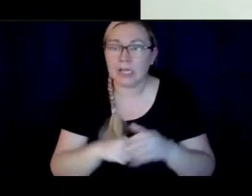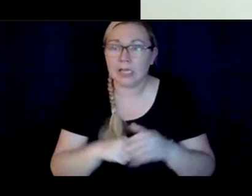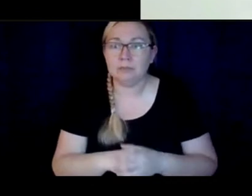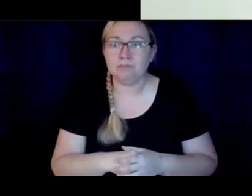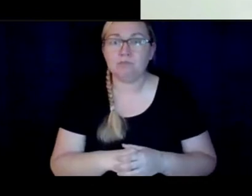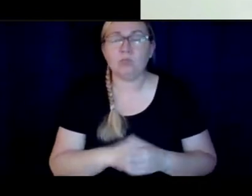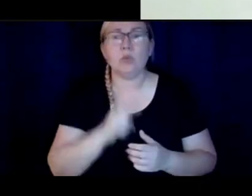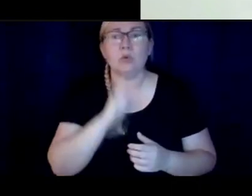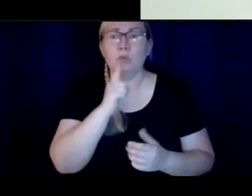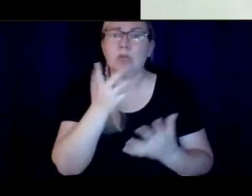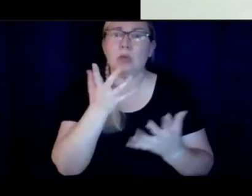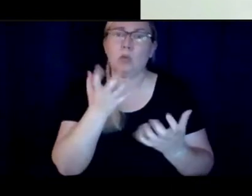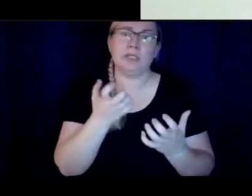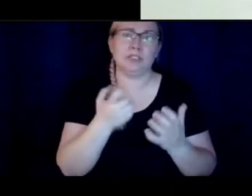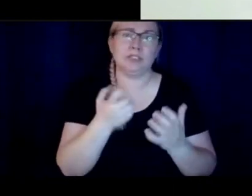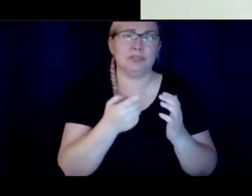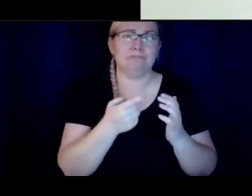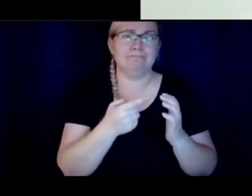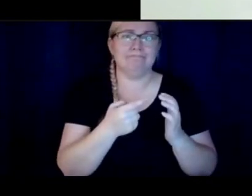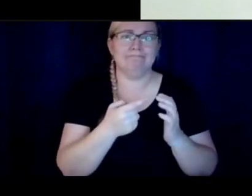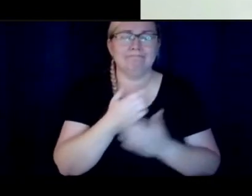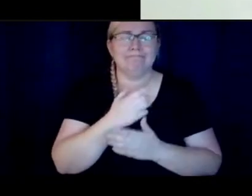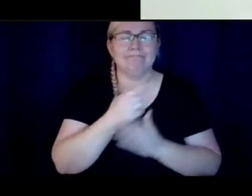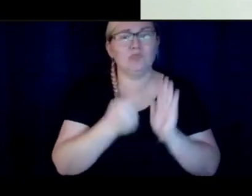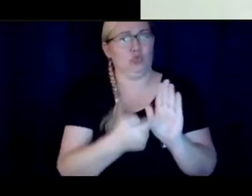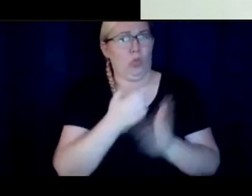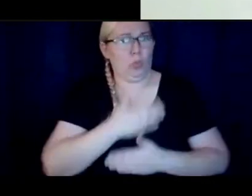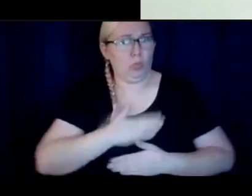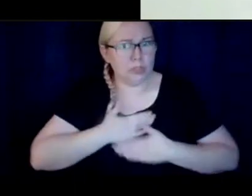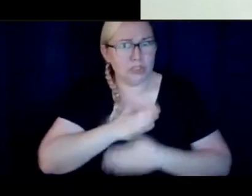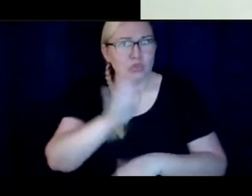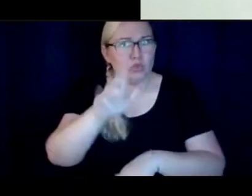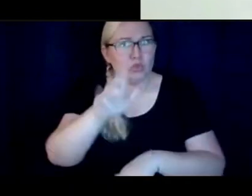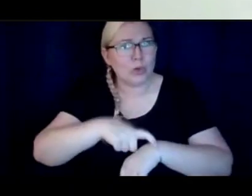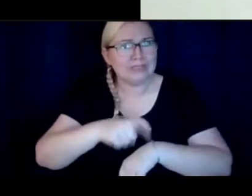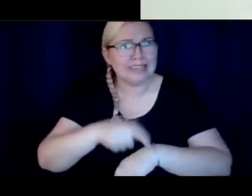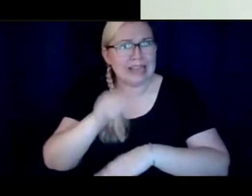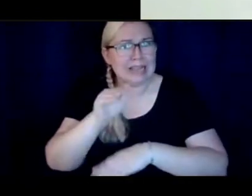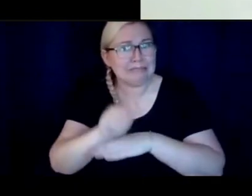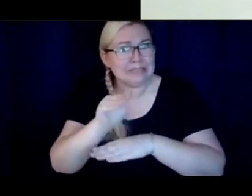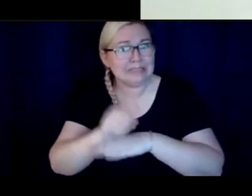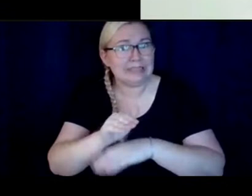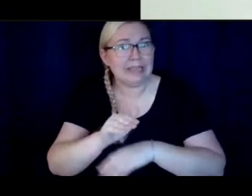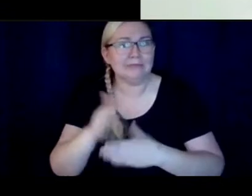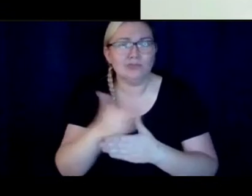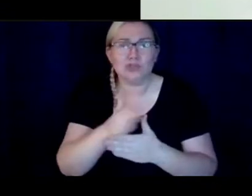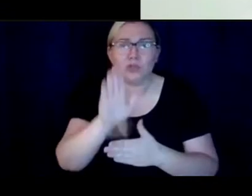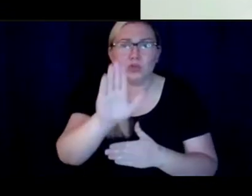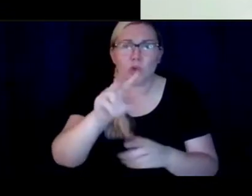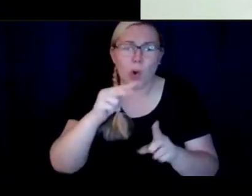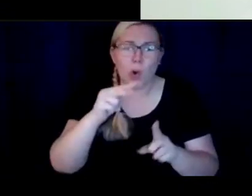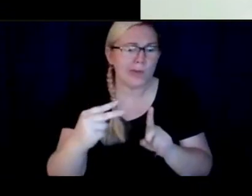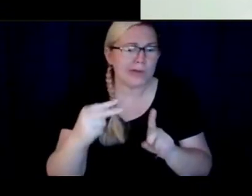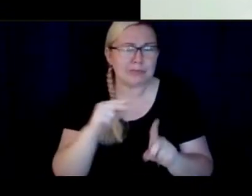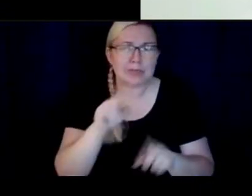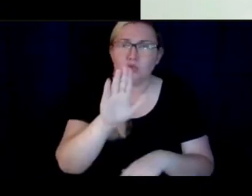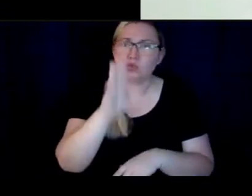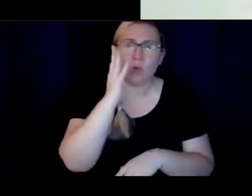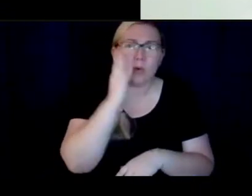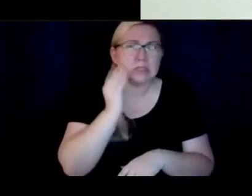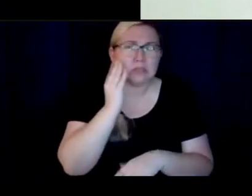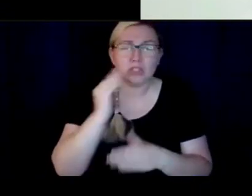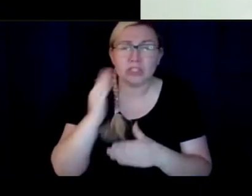But I just really do want to appreciate, Alice, the time that you've spent with us this evening and just sharing from your perspective and your